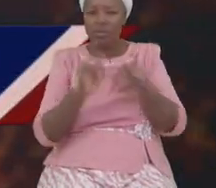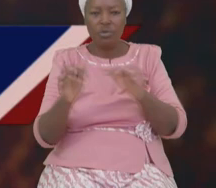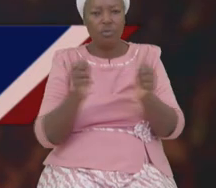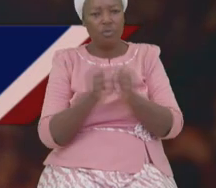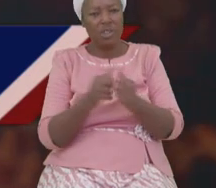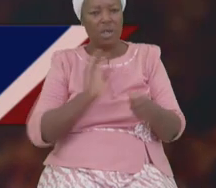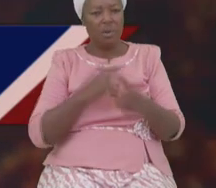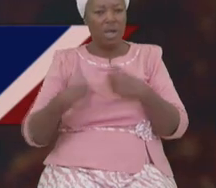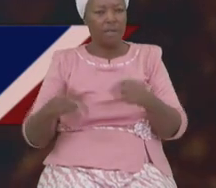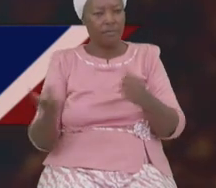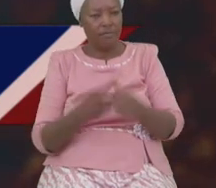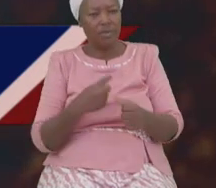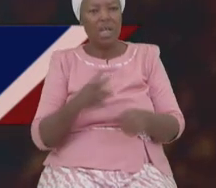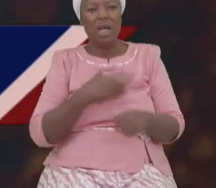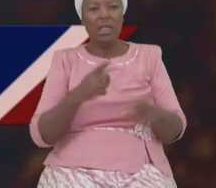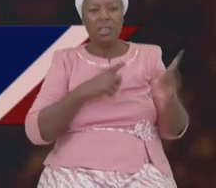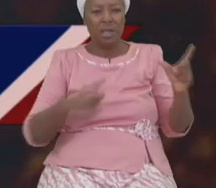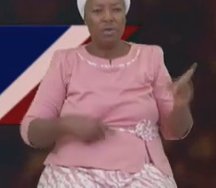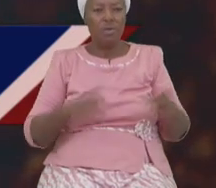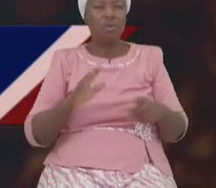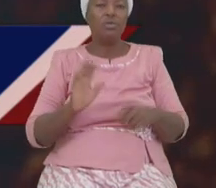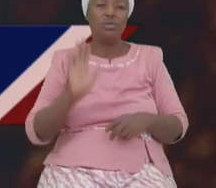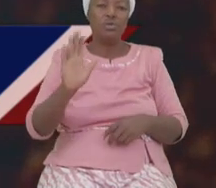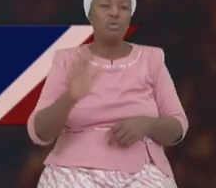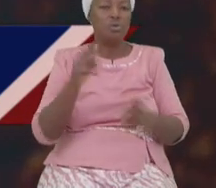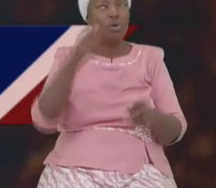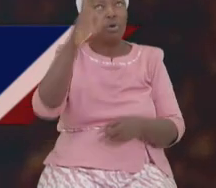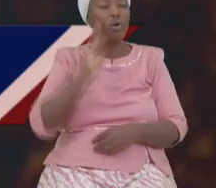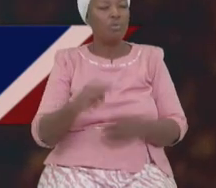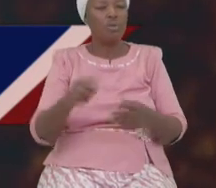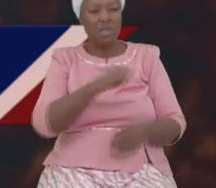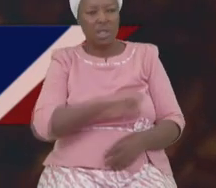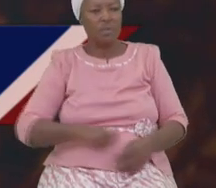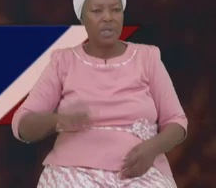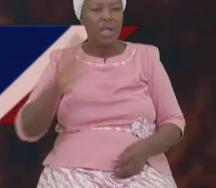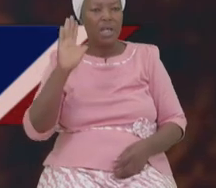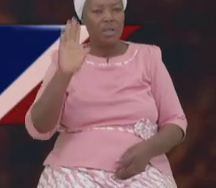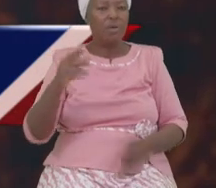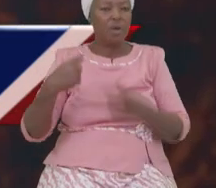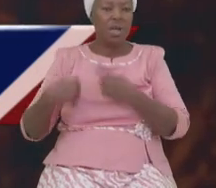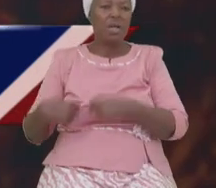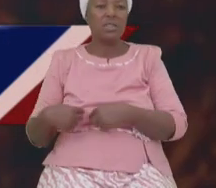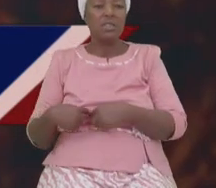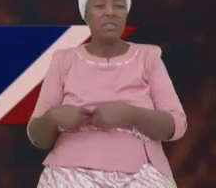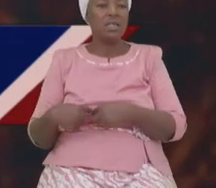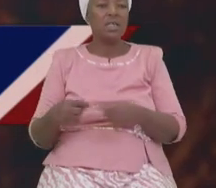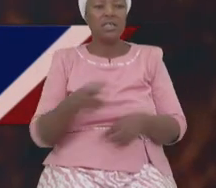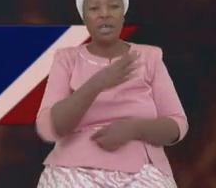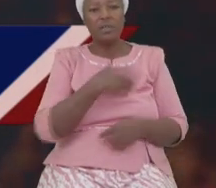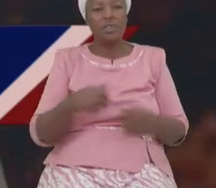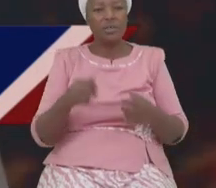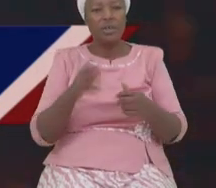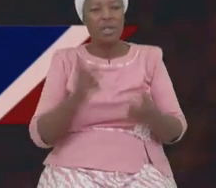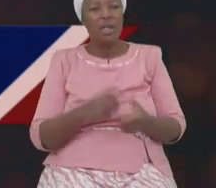30, verse 6, and the Lord thy God will circumcise thine heart. What does that mean? You